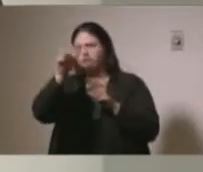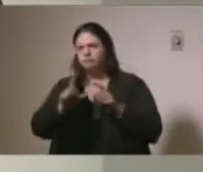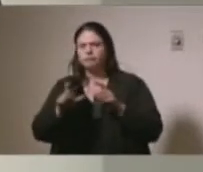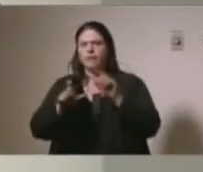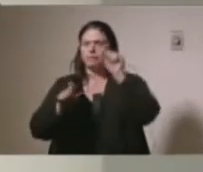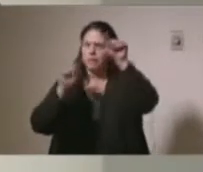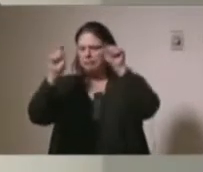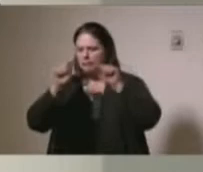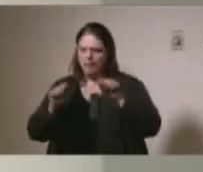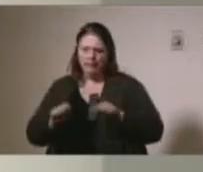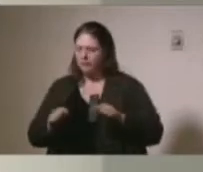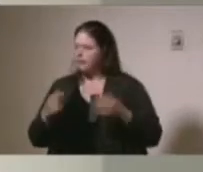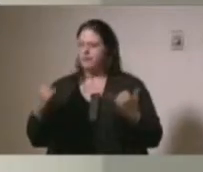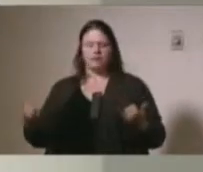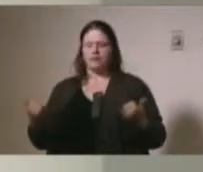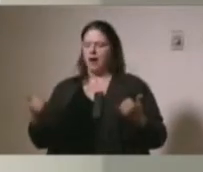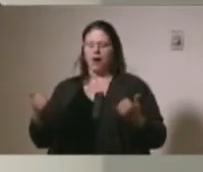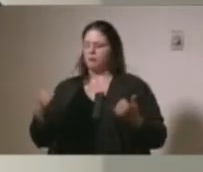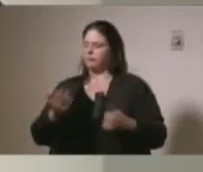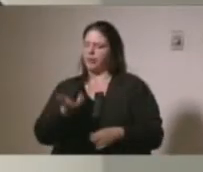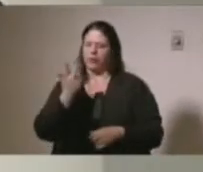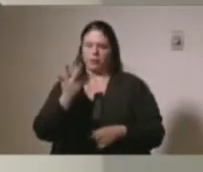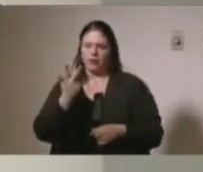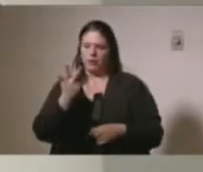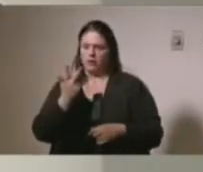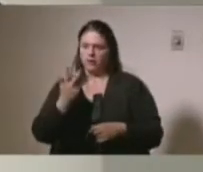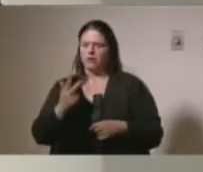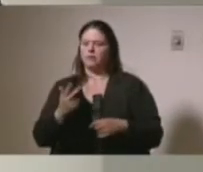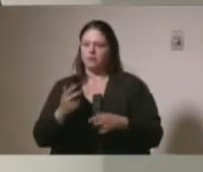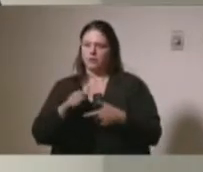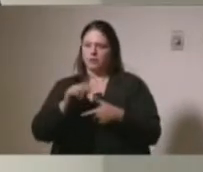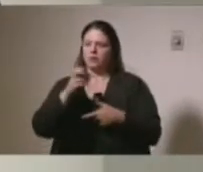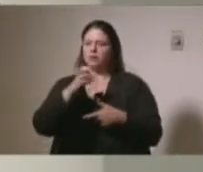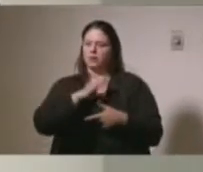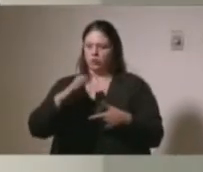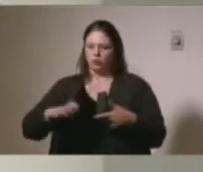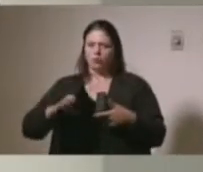Christchurch, Palmerston North, and also